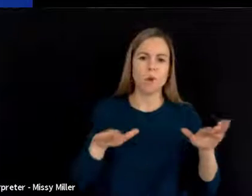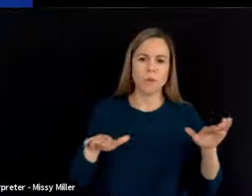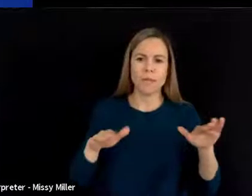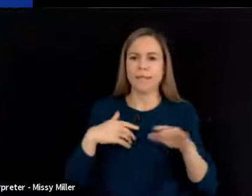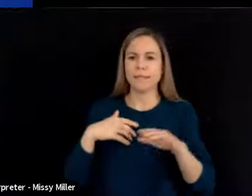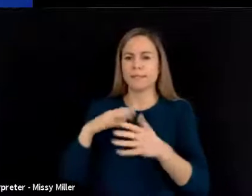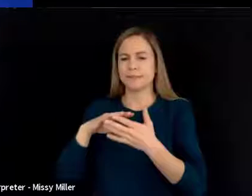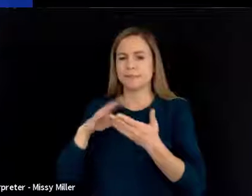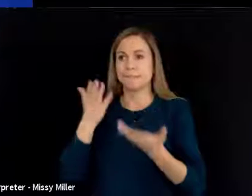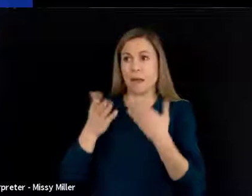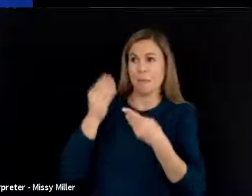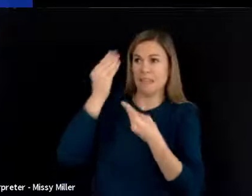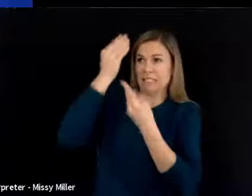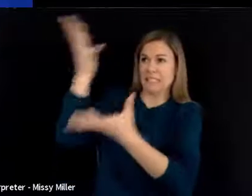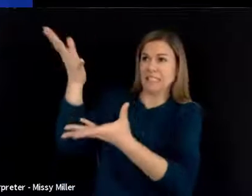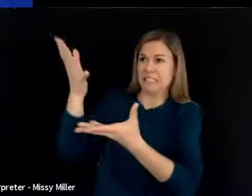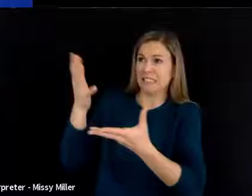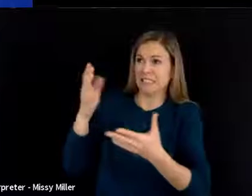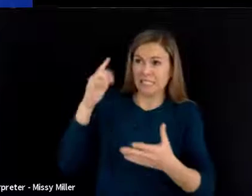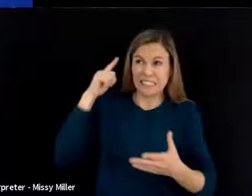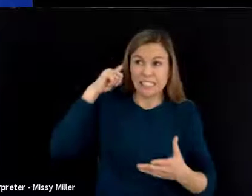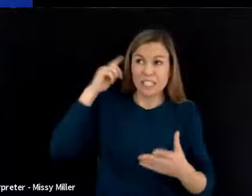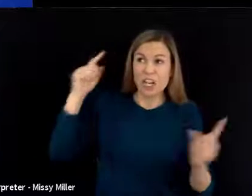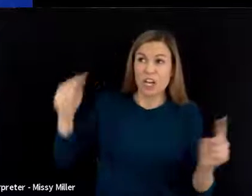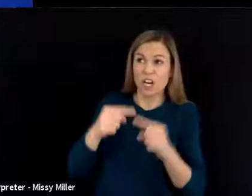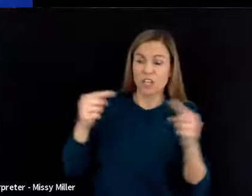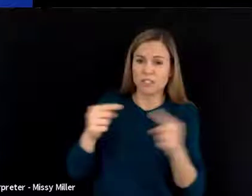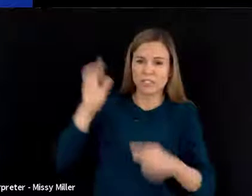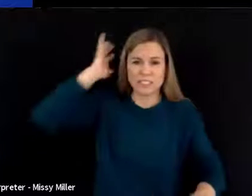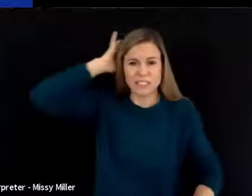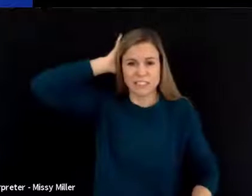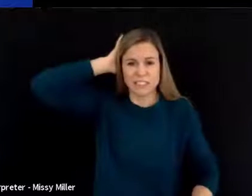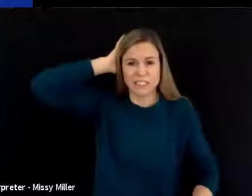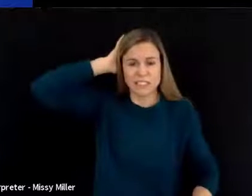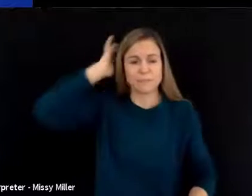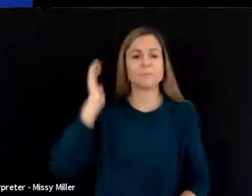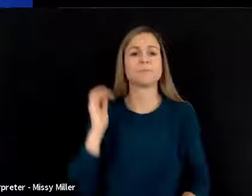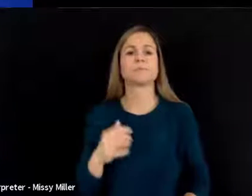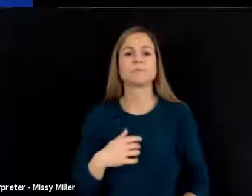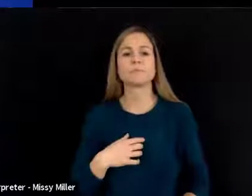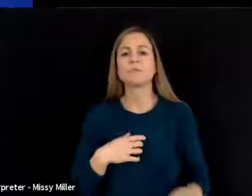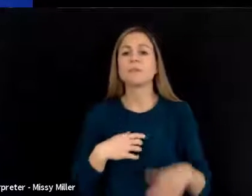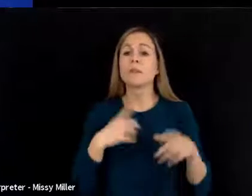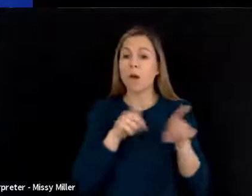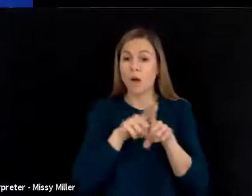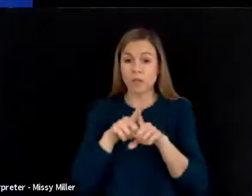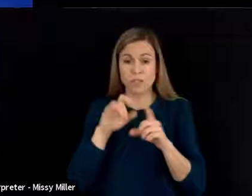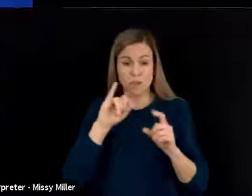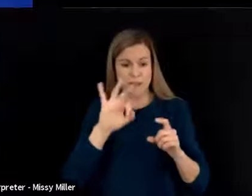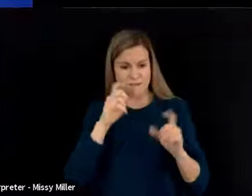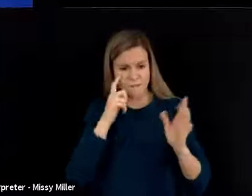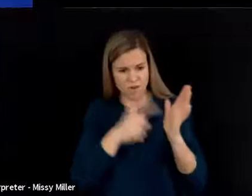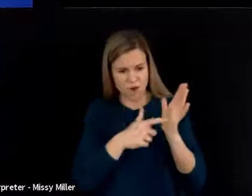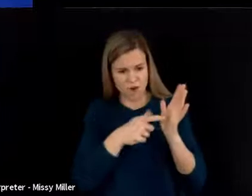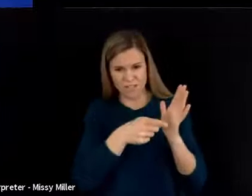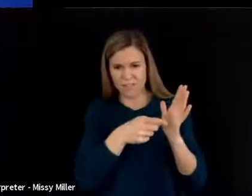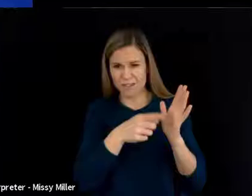to you as providers. The other thing too is don't be afraid to report changes in mood